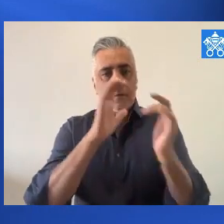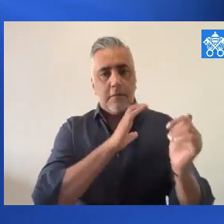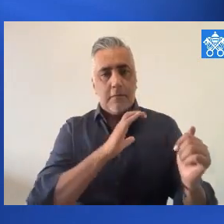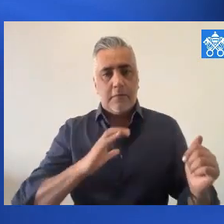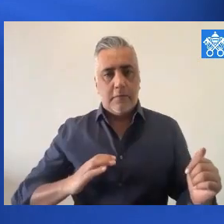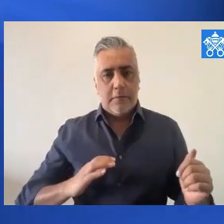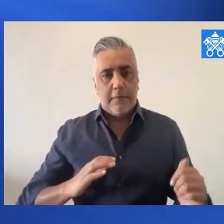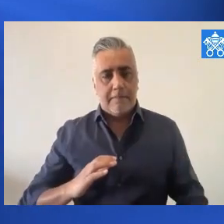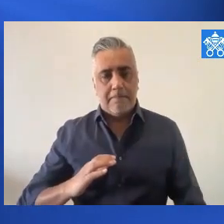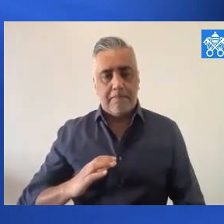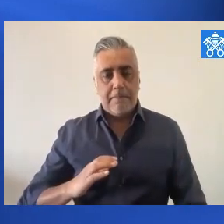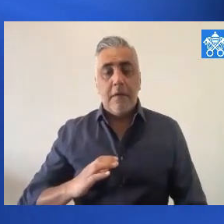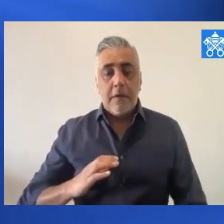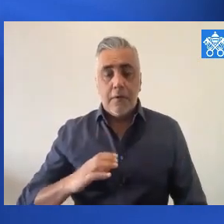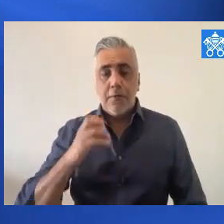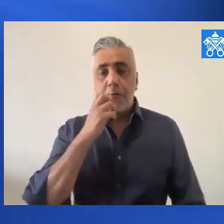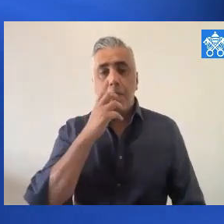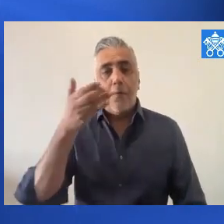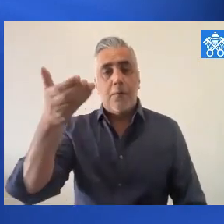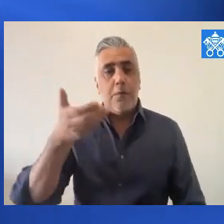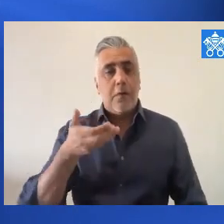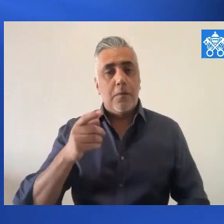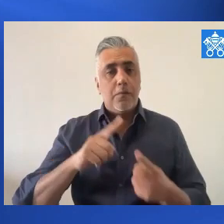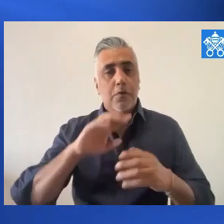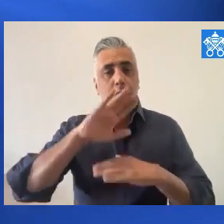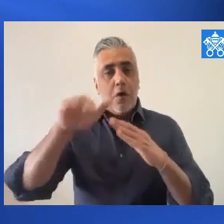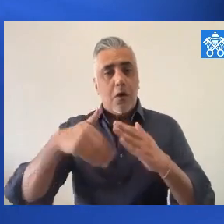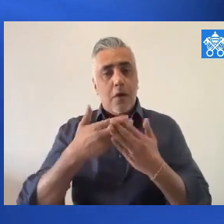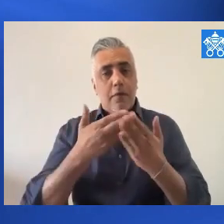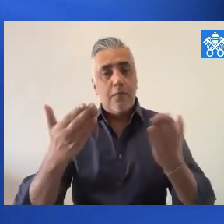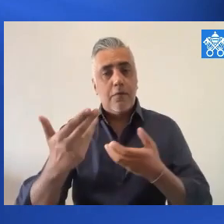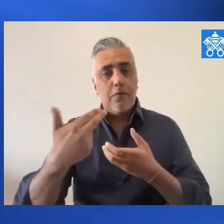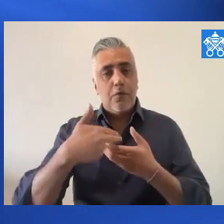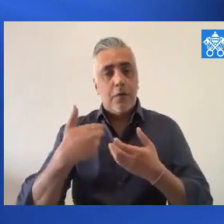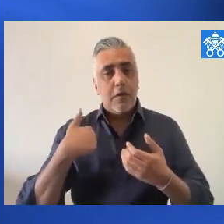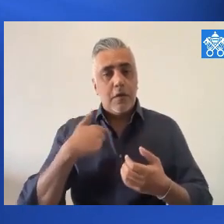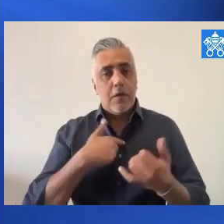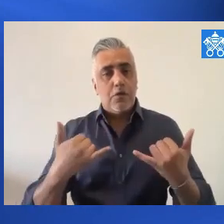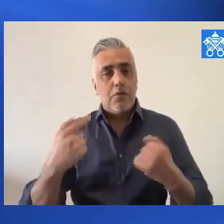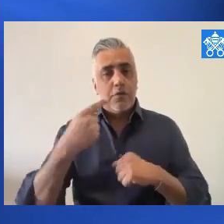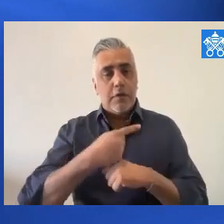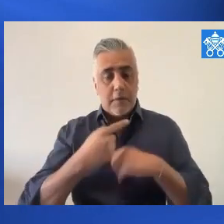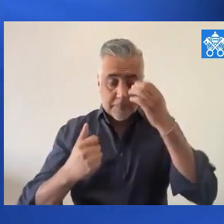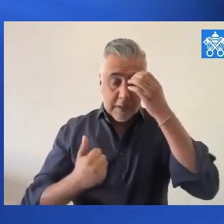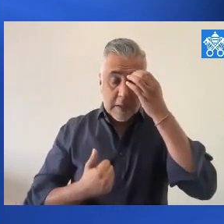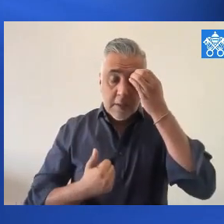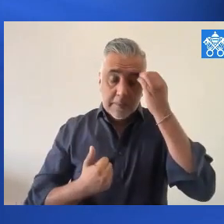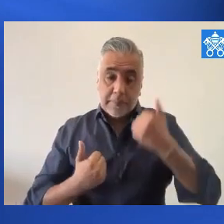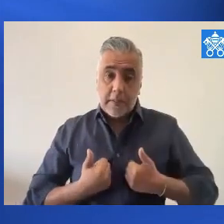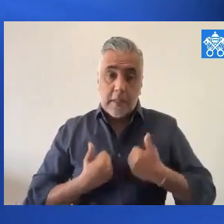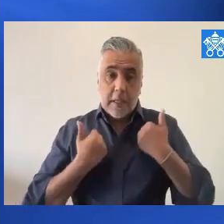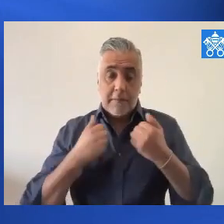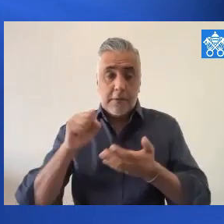Laudetur Jesus Christus. Praised be Jesus Christ. And a warm welcome to all of you joining us